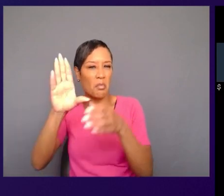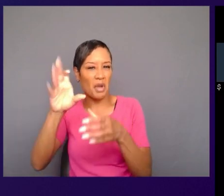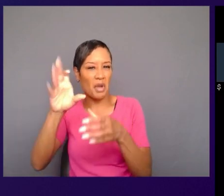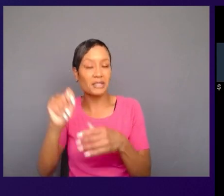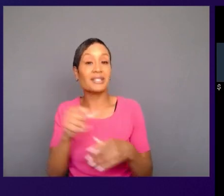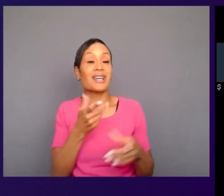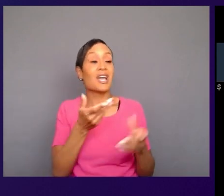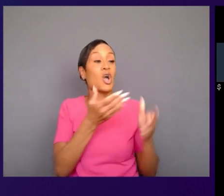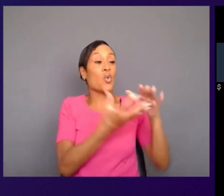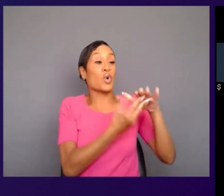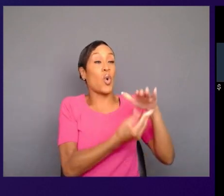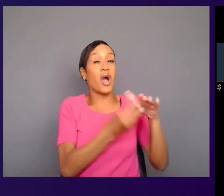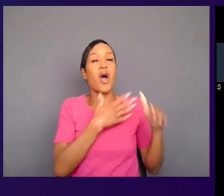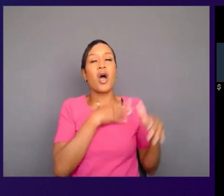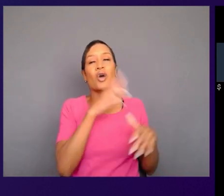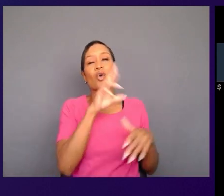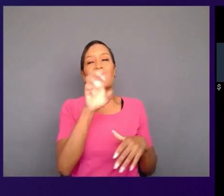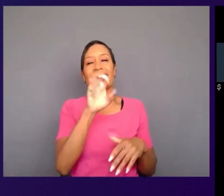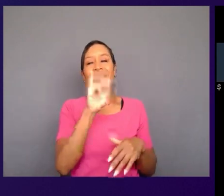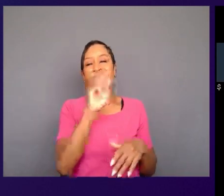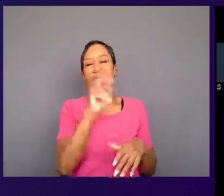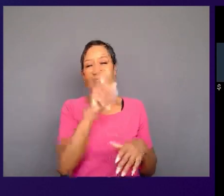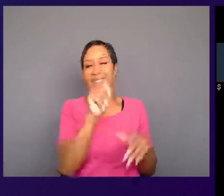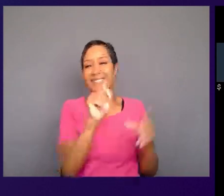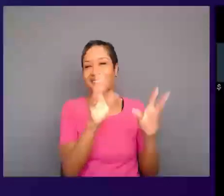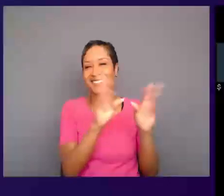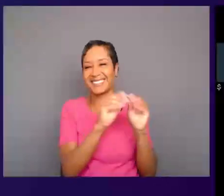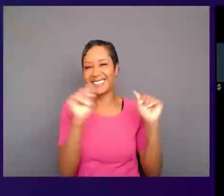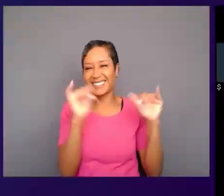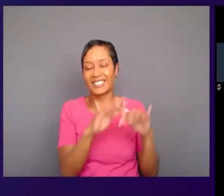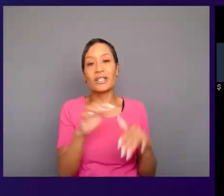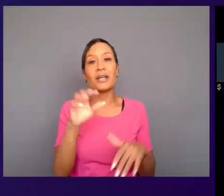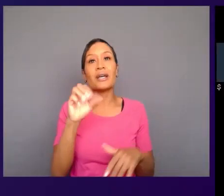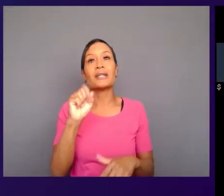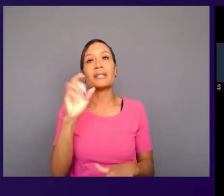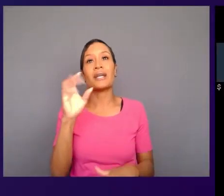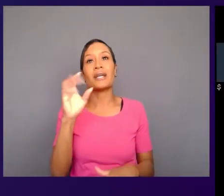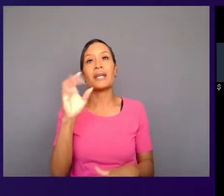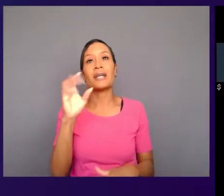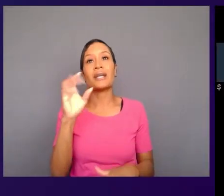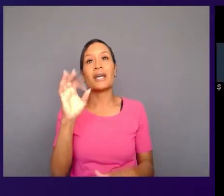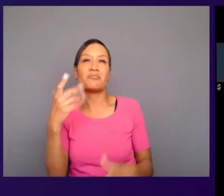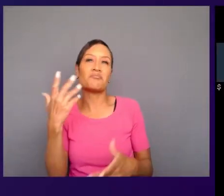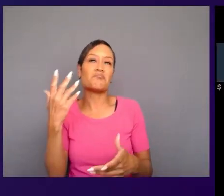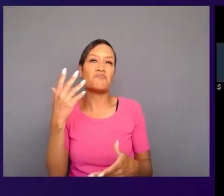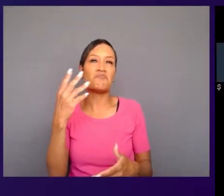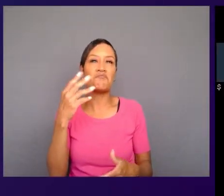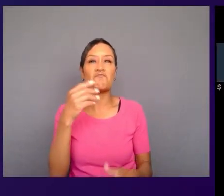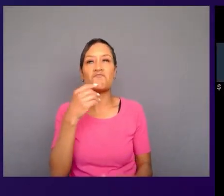I'm just going to scale it down using ffmpeg, let's say to 4A80